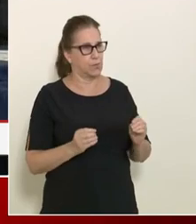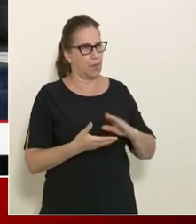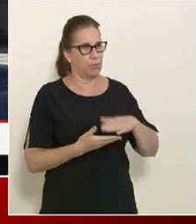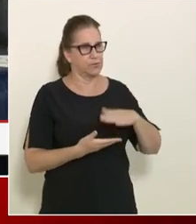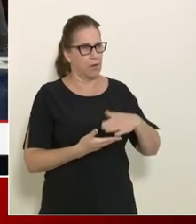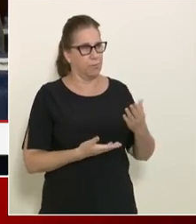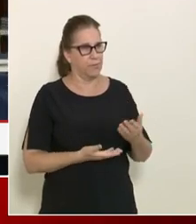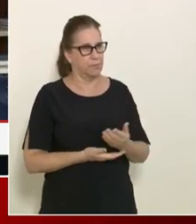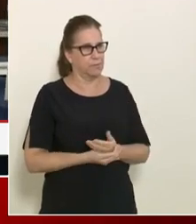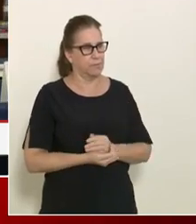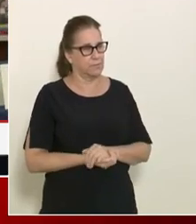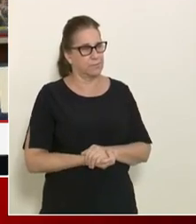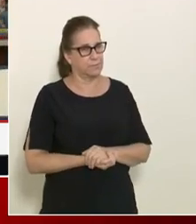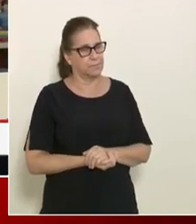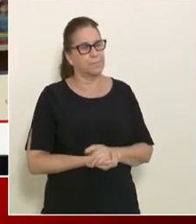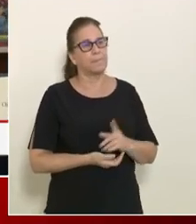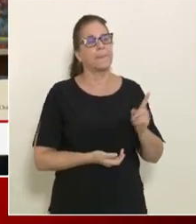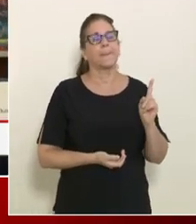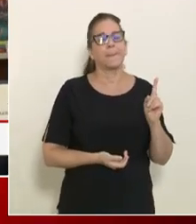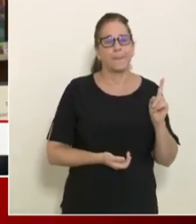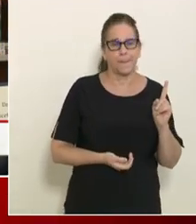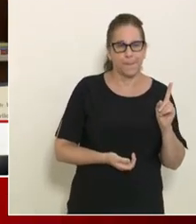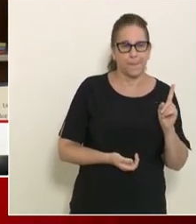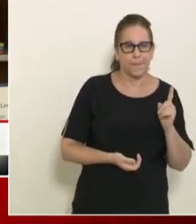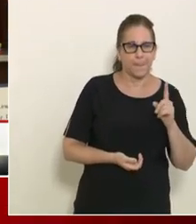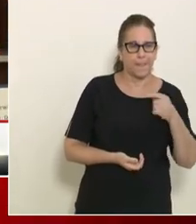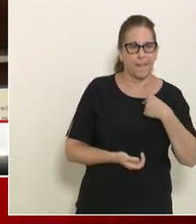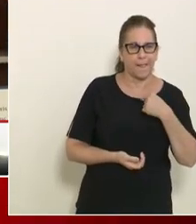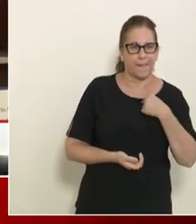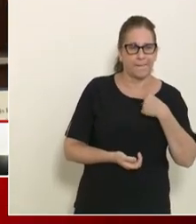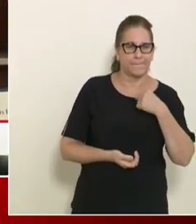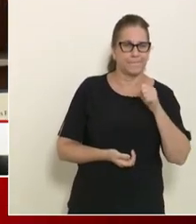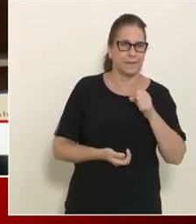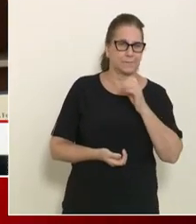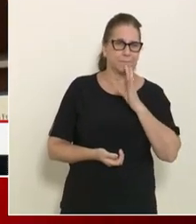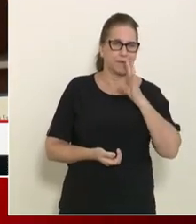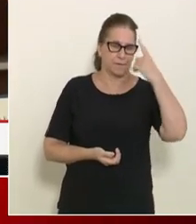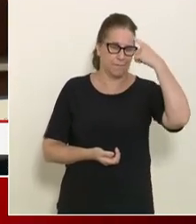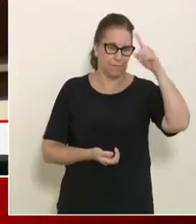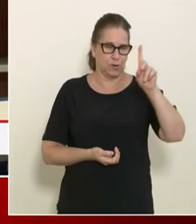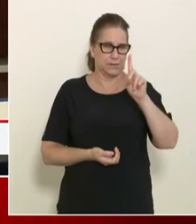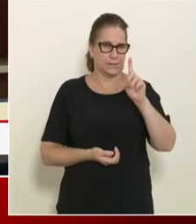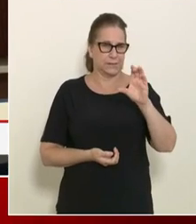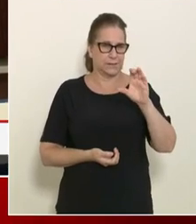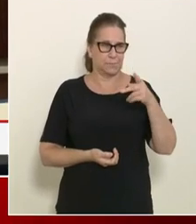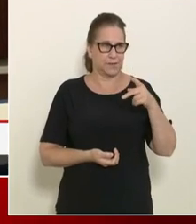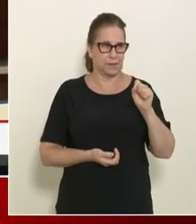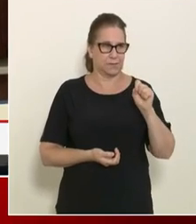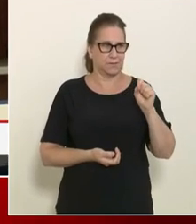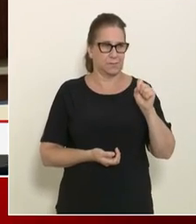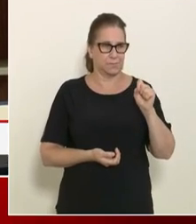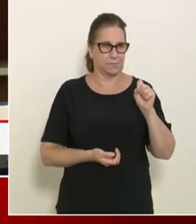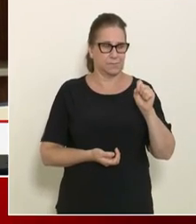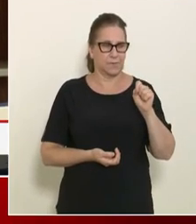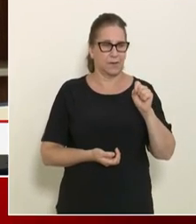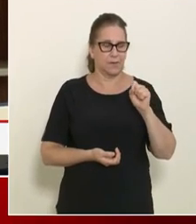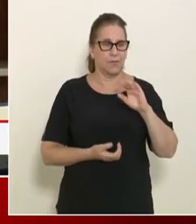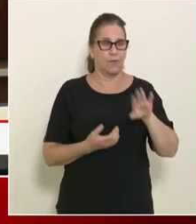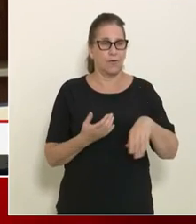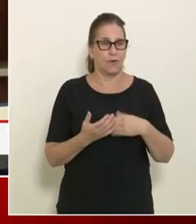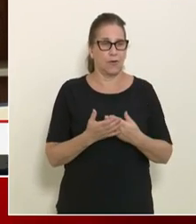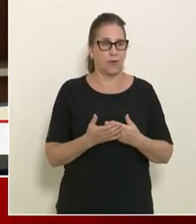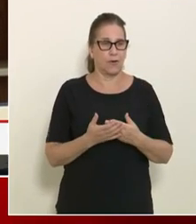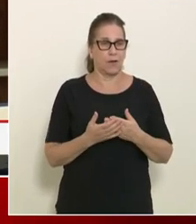So I can speak directly for DCPS. The expectation is that all of our device